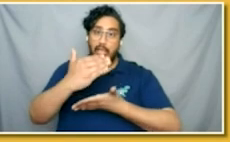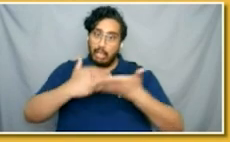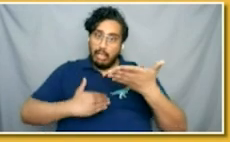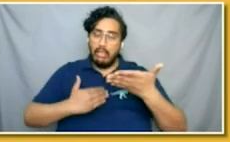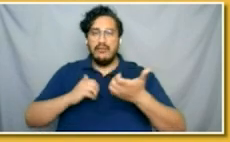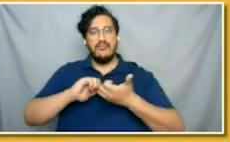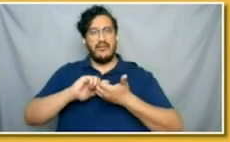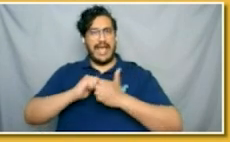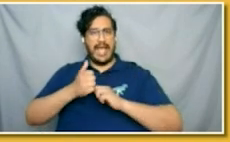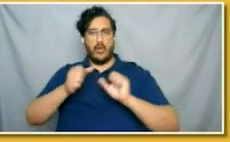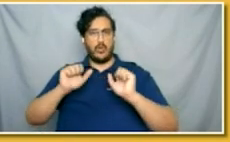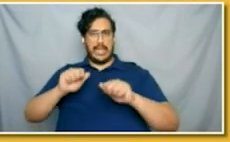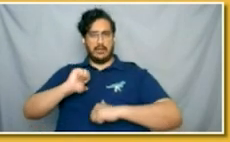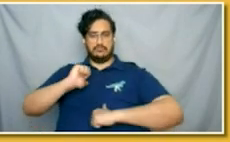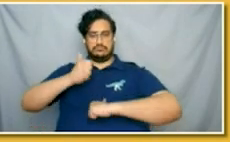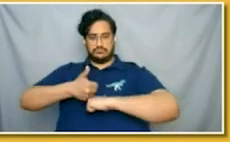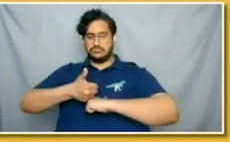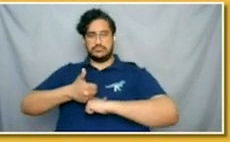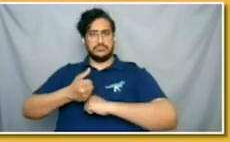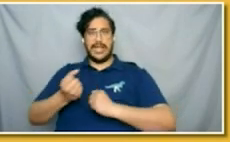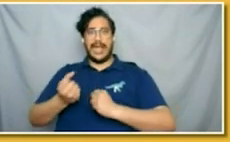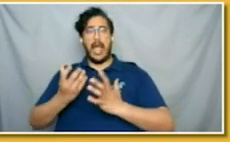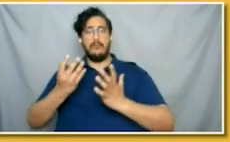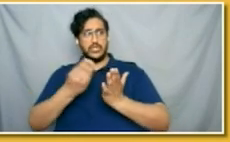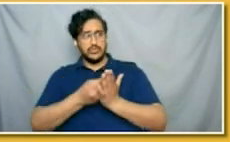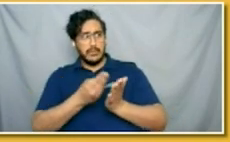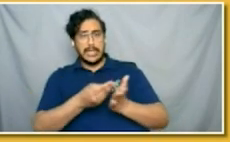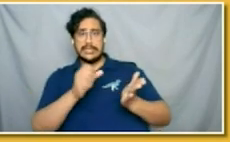amount of revenue that they could see every year from it.